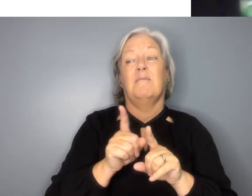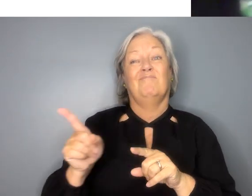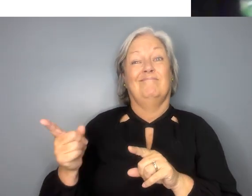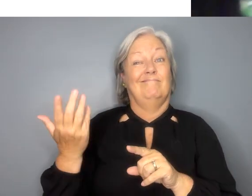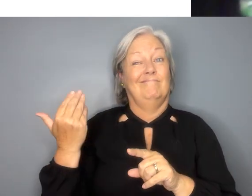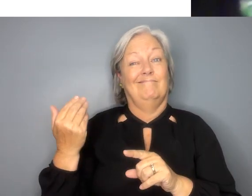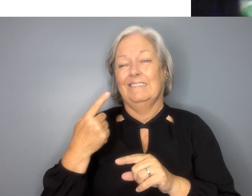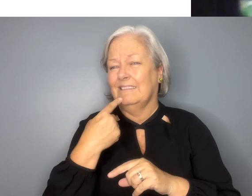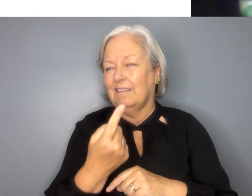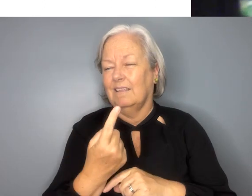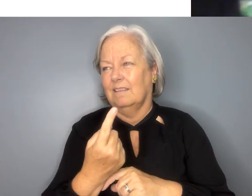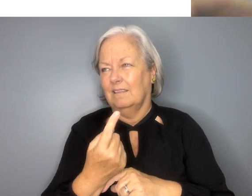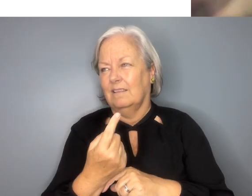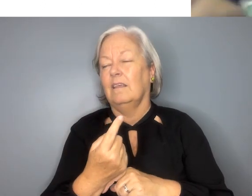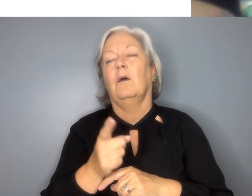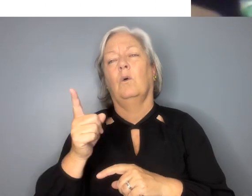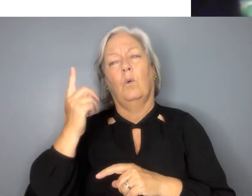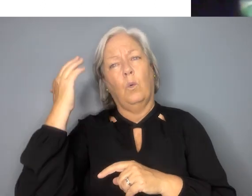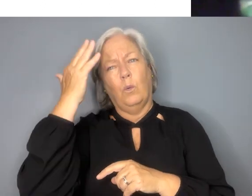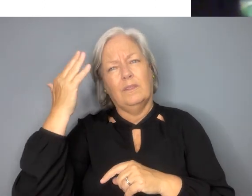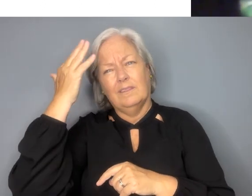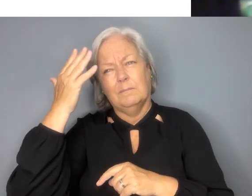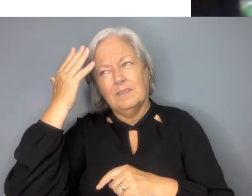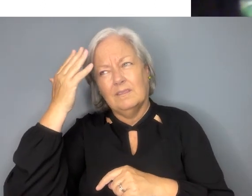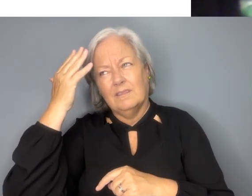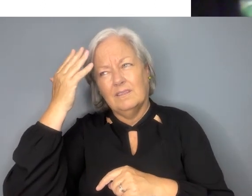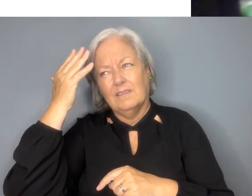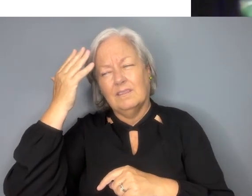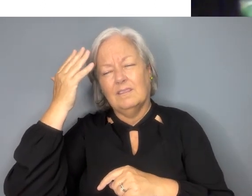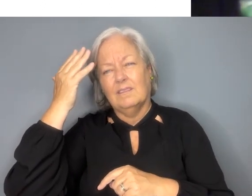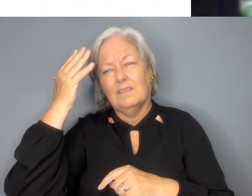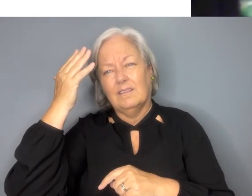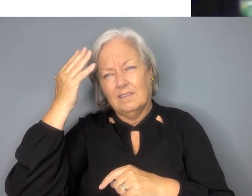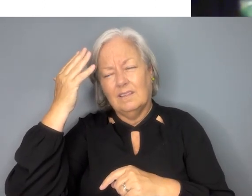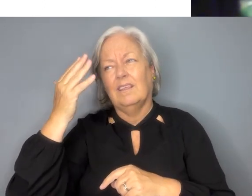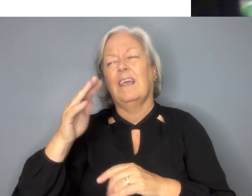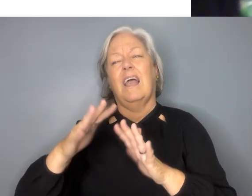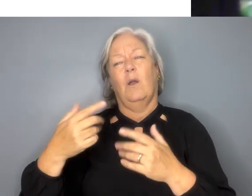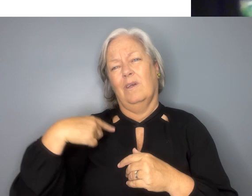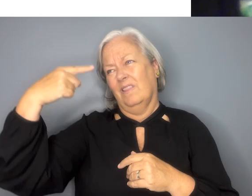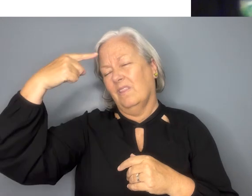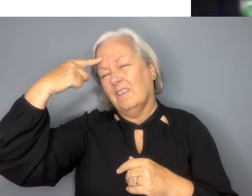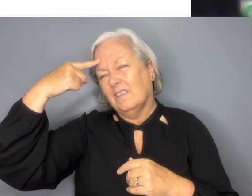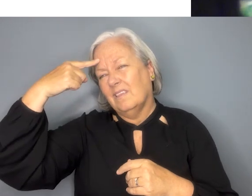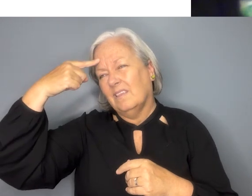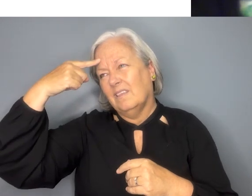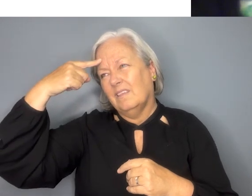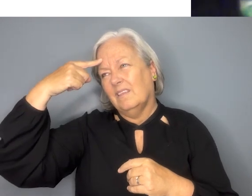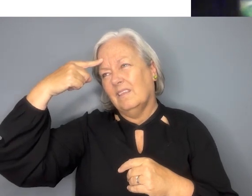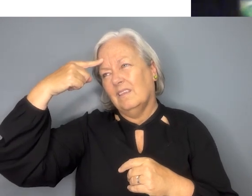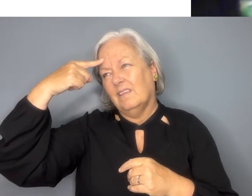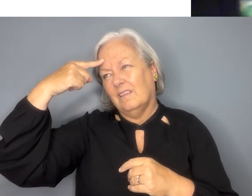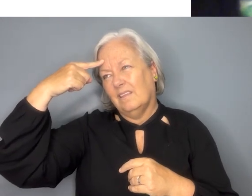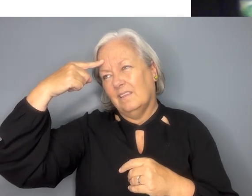what Ruby said, for example, a lot of what autism is in media, in the way that we think, is modeled